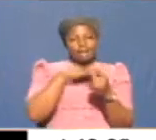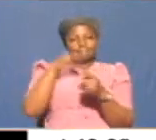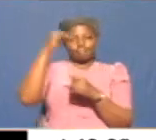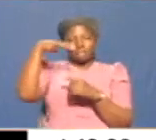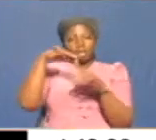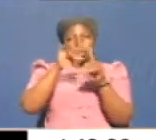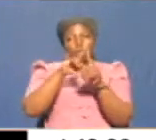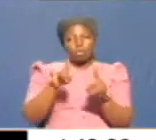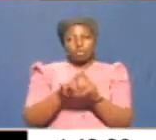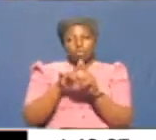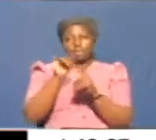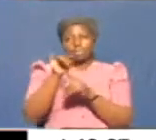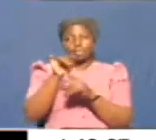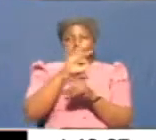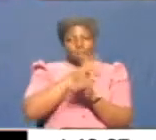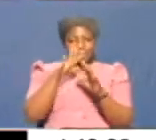the national grid.